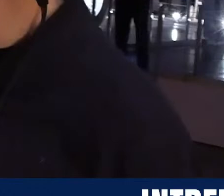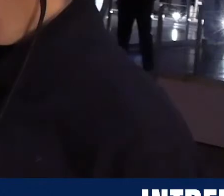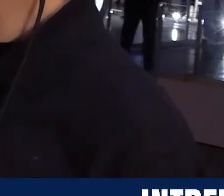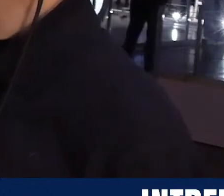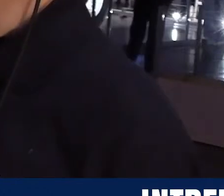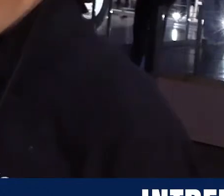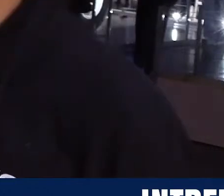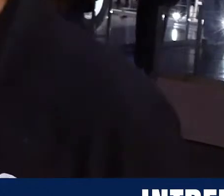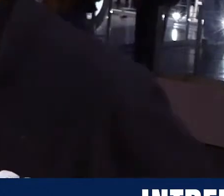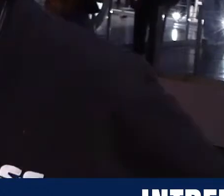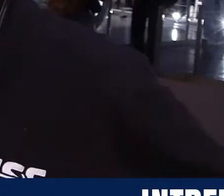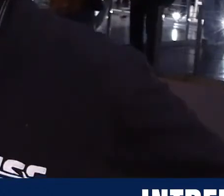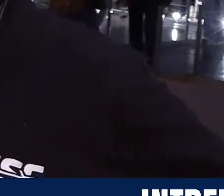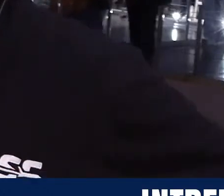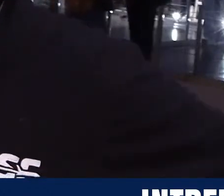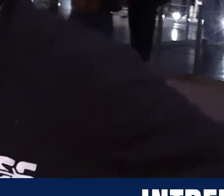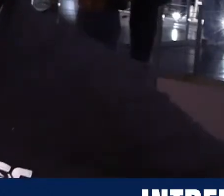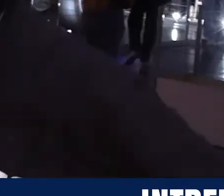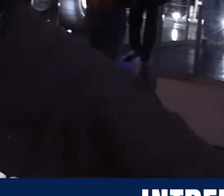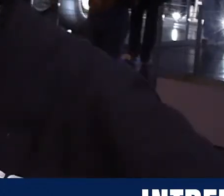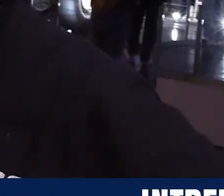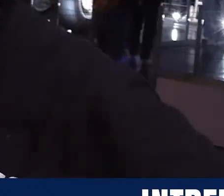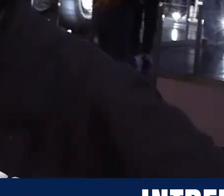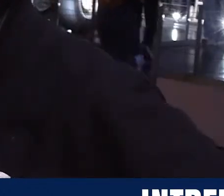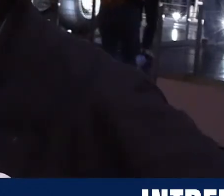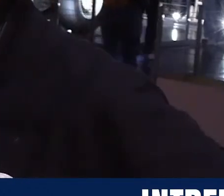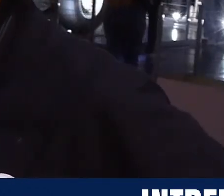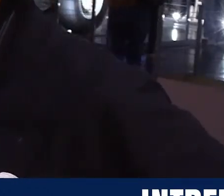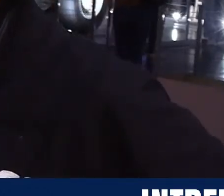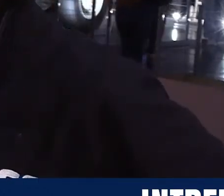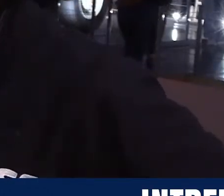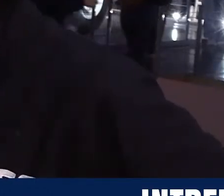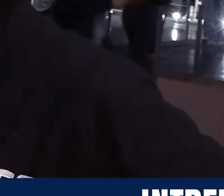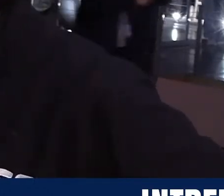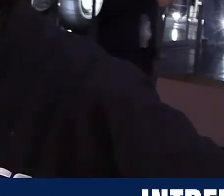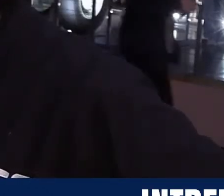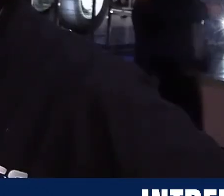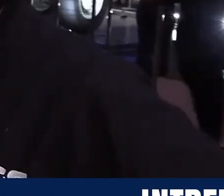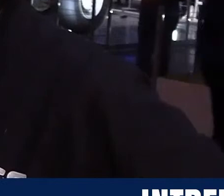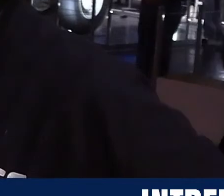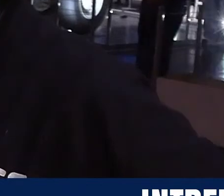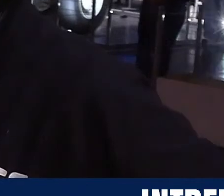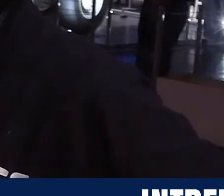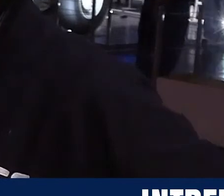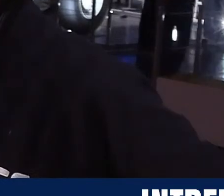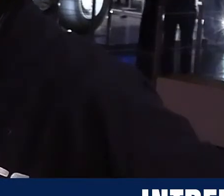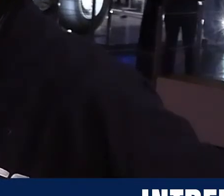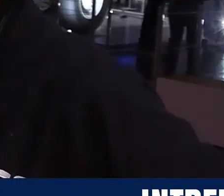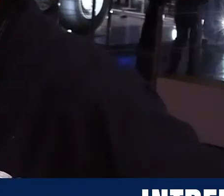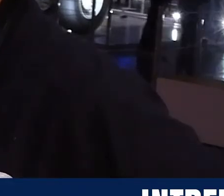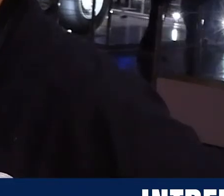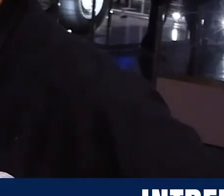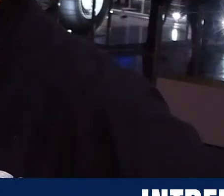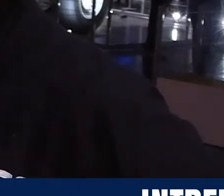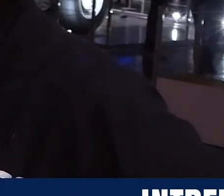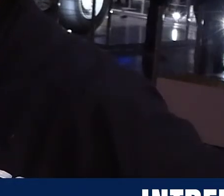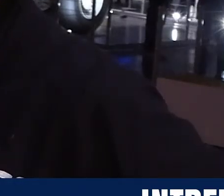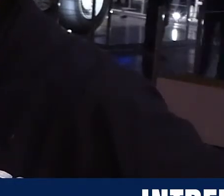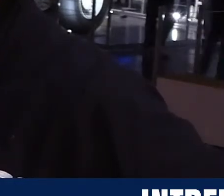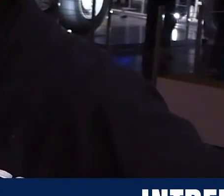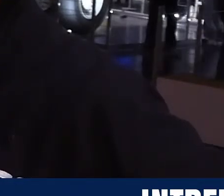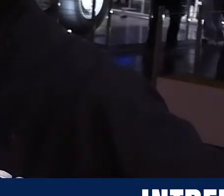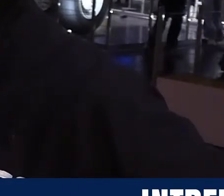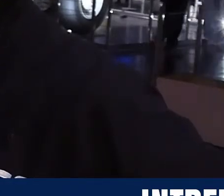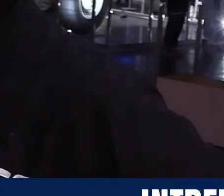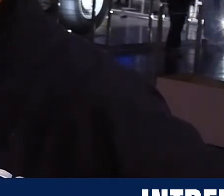So, thank you. Anyways, that's going to be the end of the show here from Intrepid for now. And I'm sure everybody will mosey over to see if